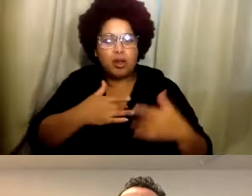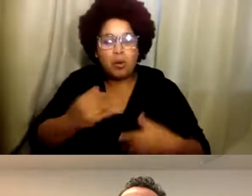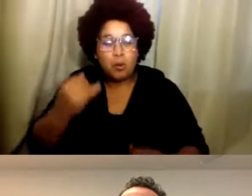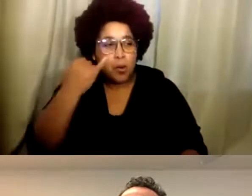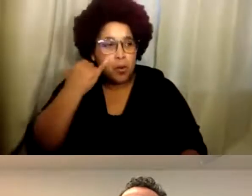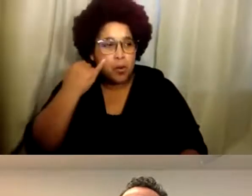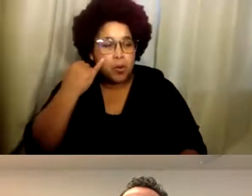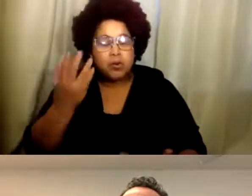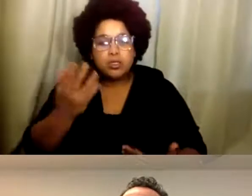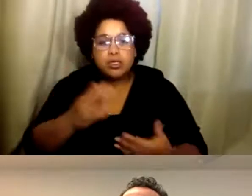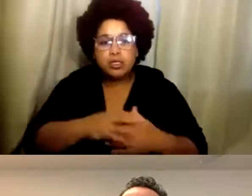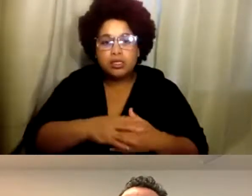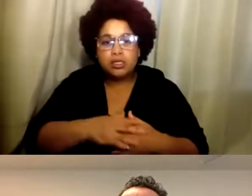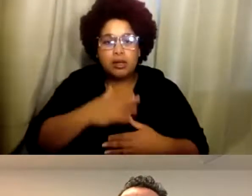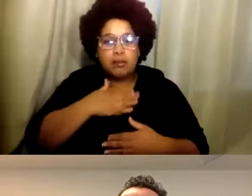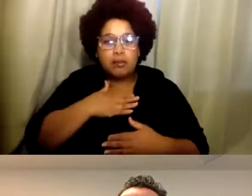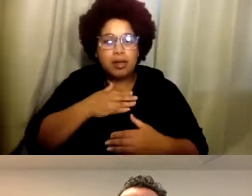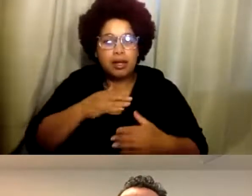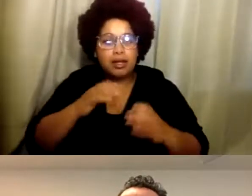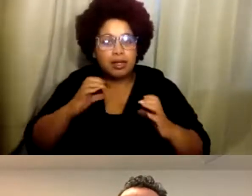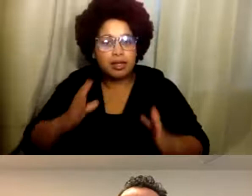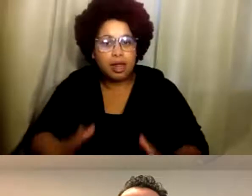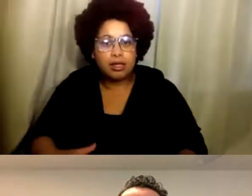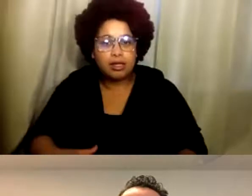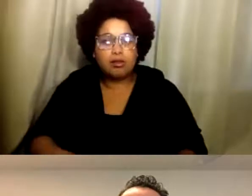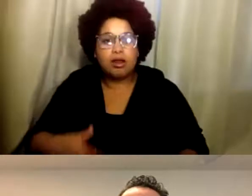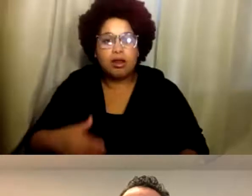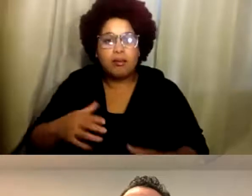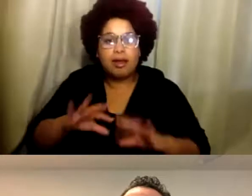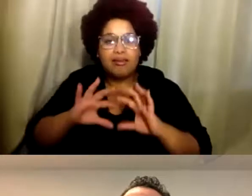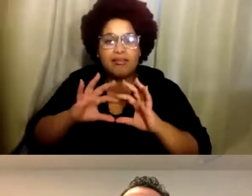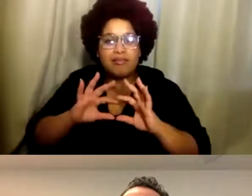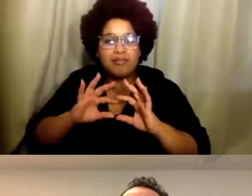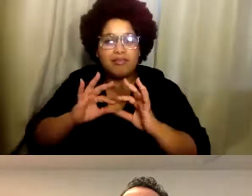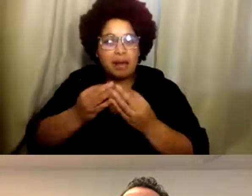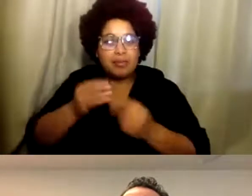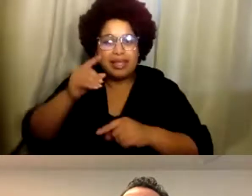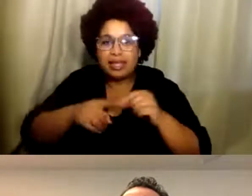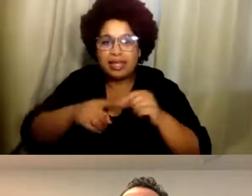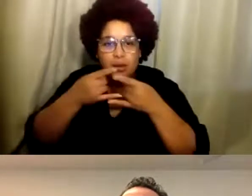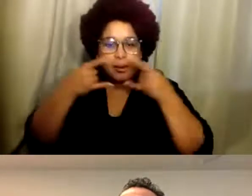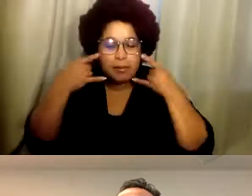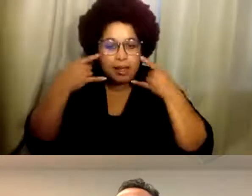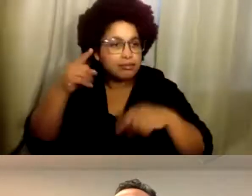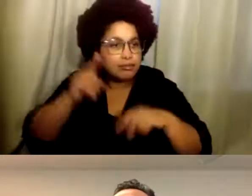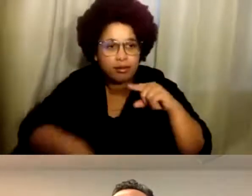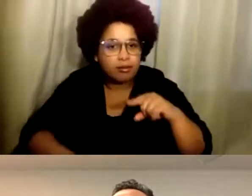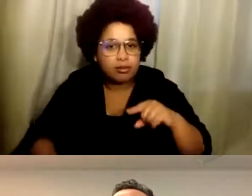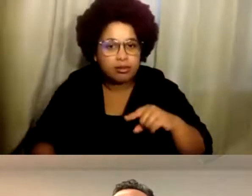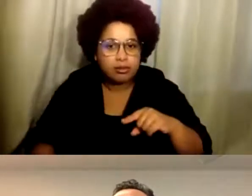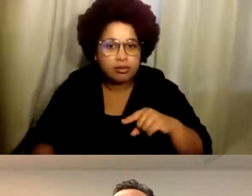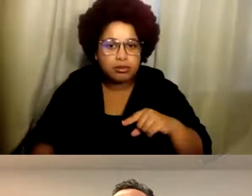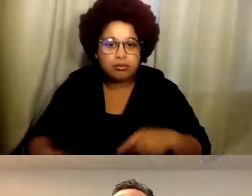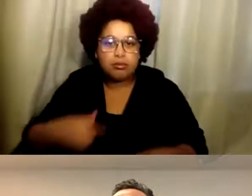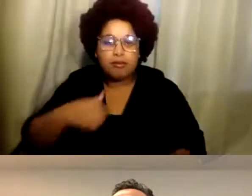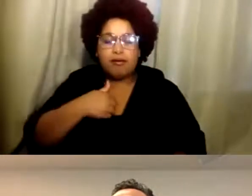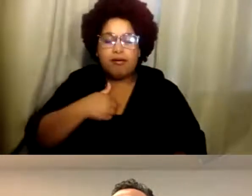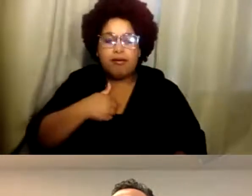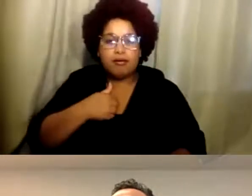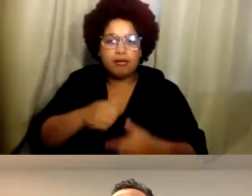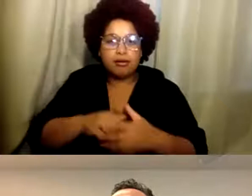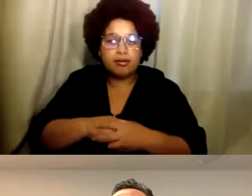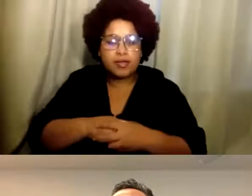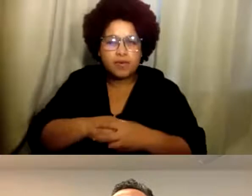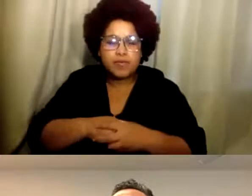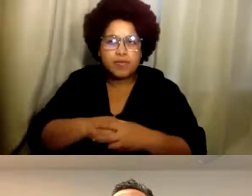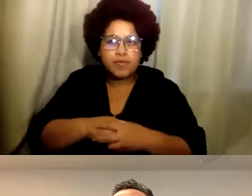my client or my loved one can't wear a mask? They just can't wear a mask. And I was, and I